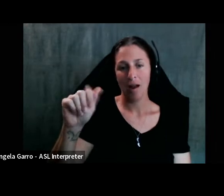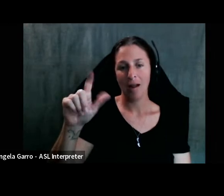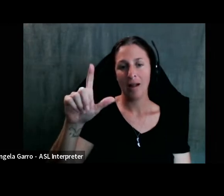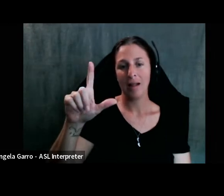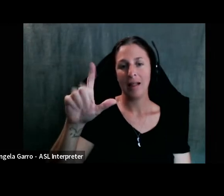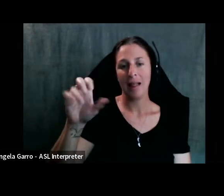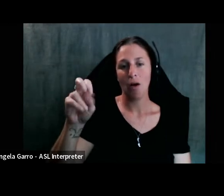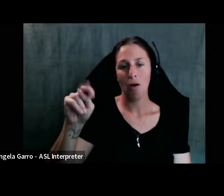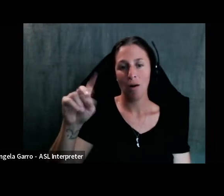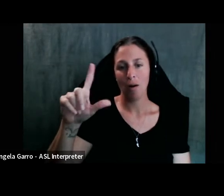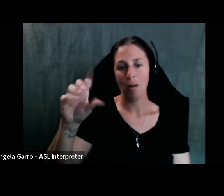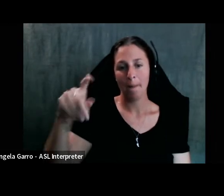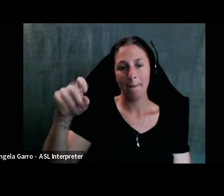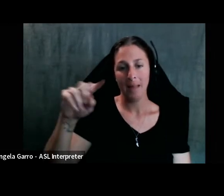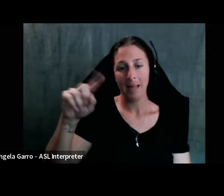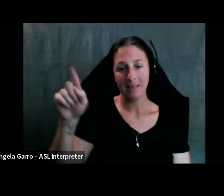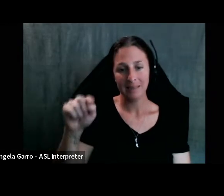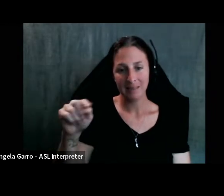Kusum Roy.